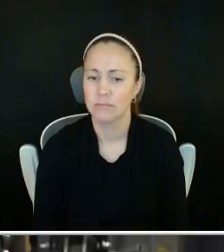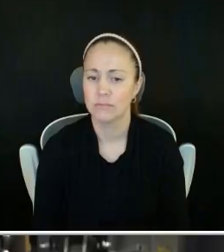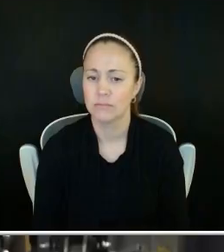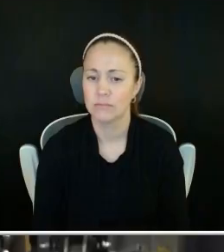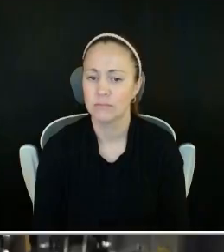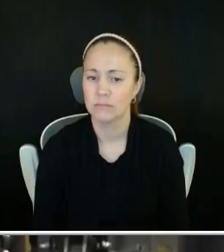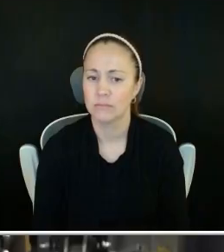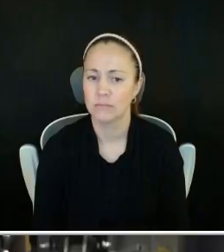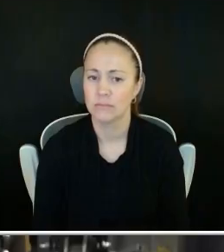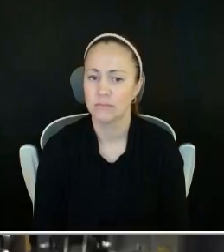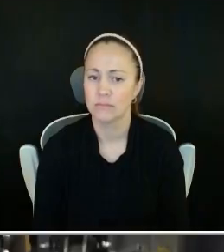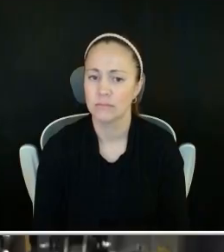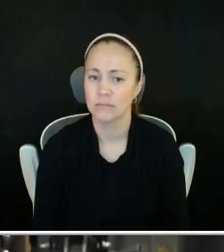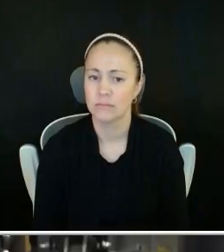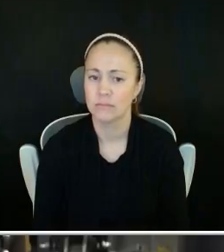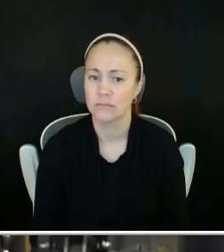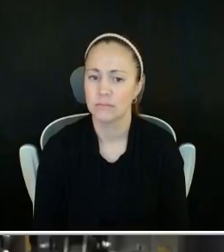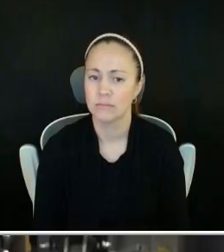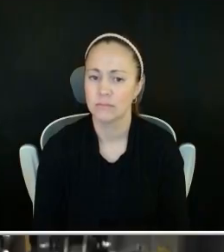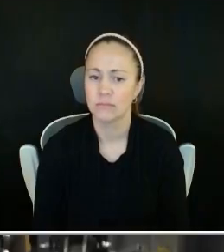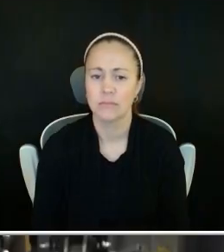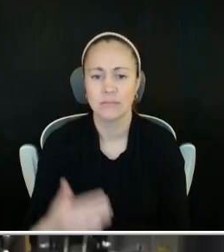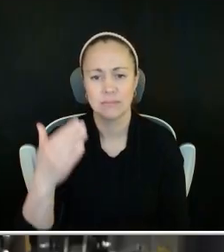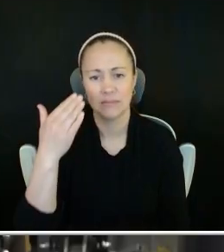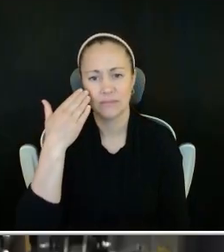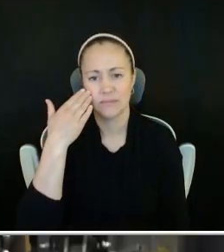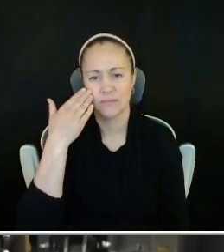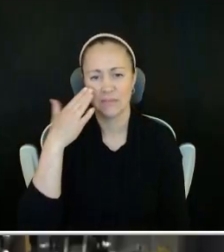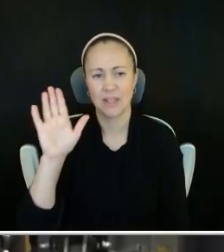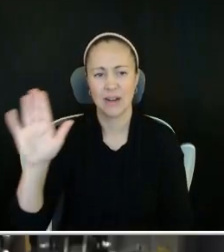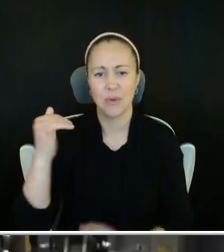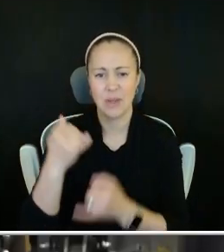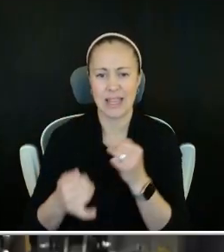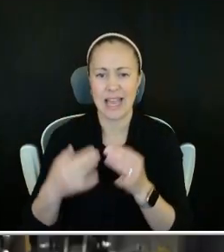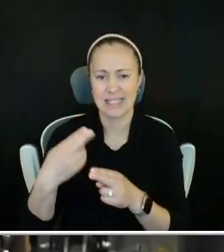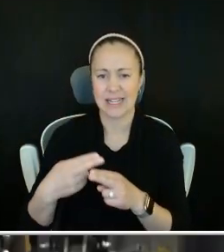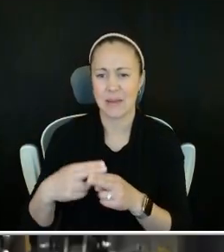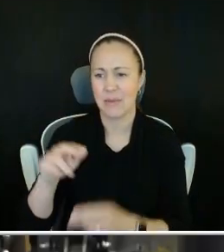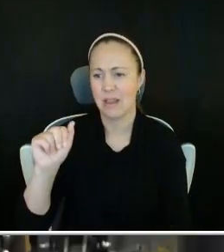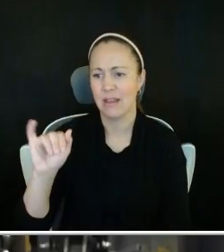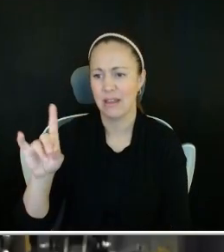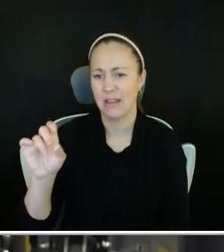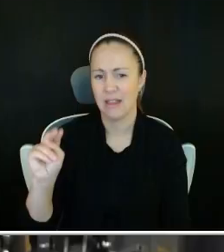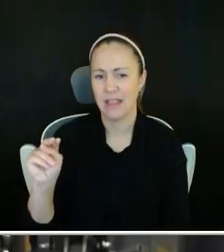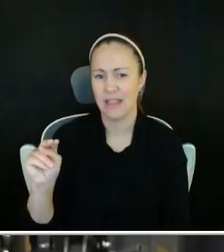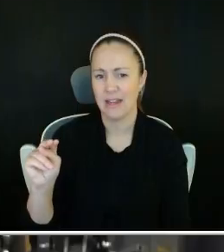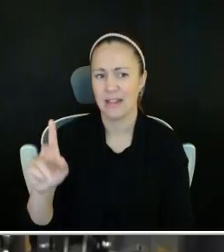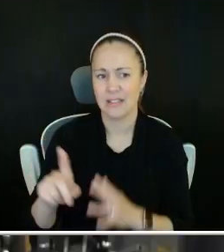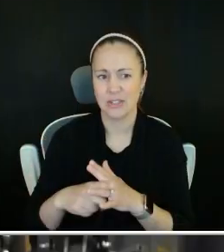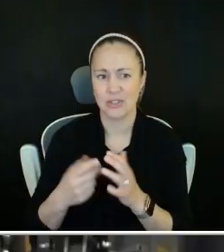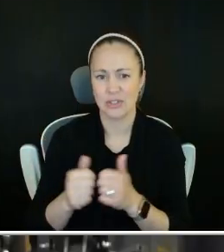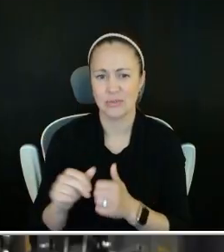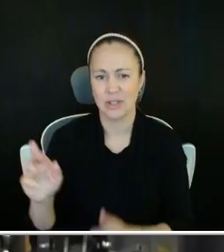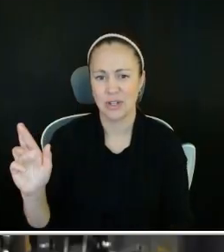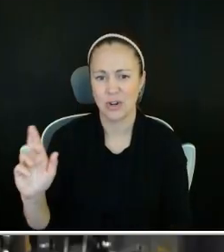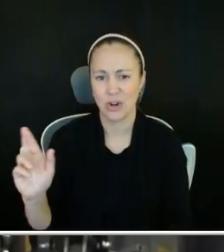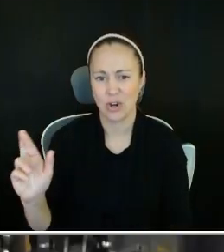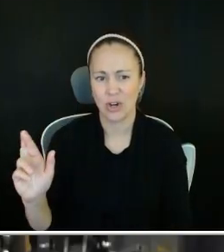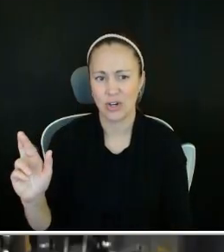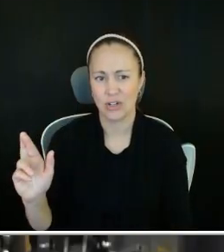Aiden, I don't know how to say his last name. It starts with an R. What was that moment like when they said you're back?